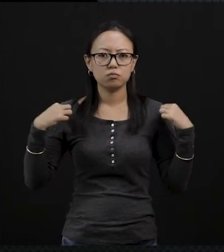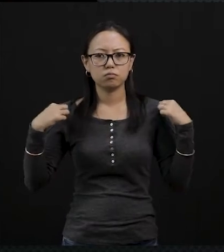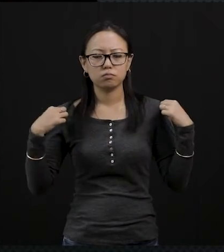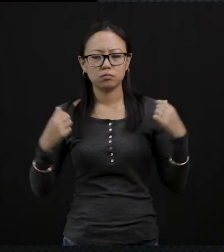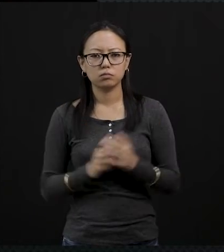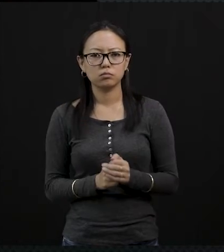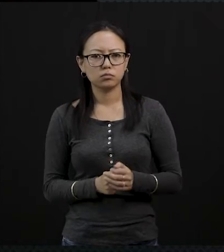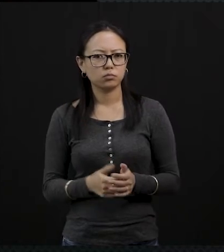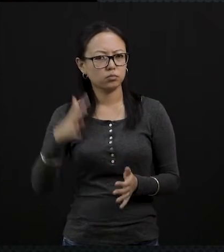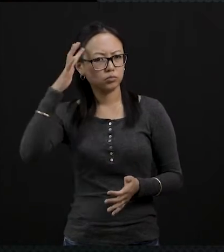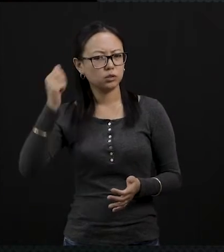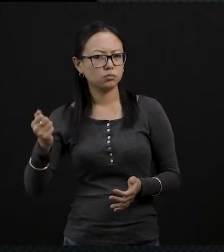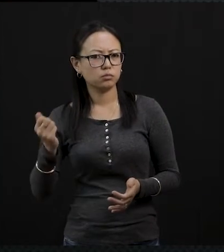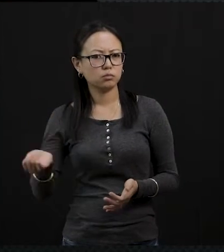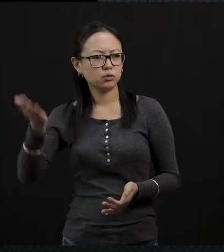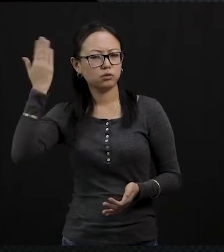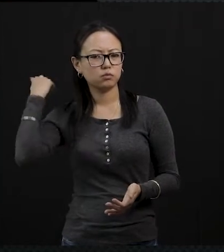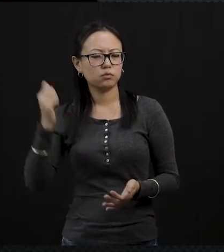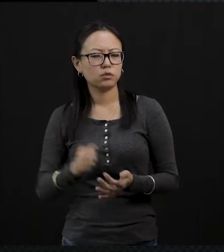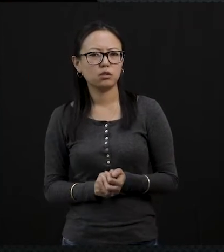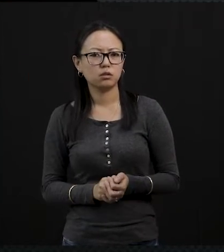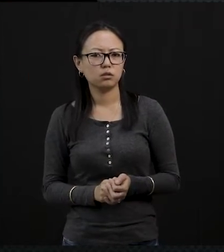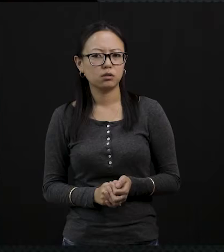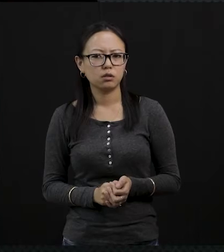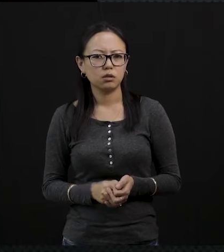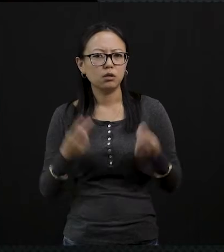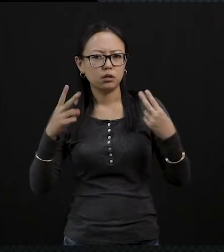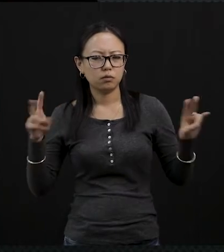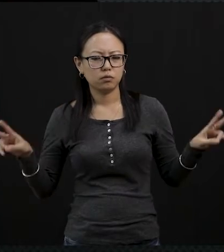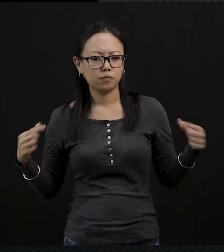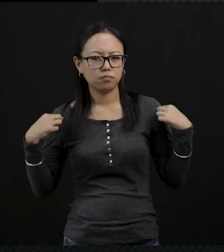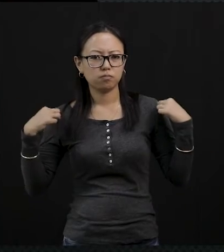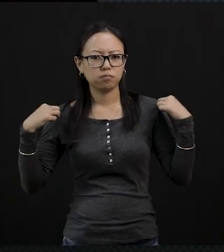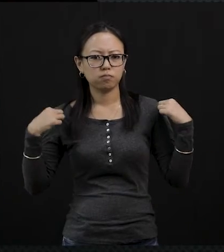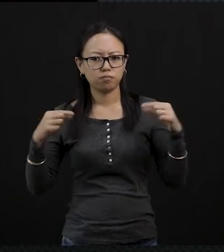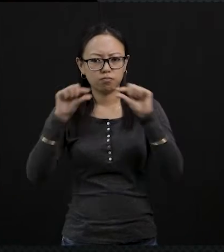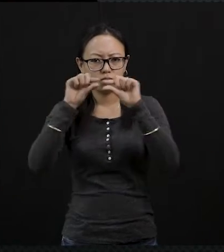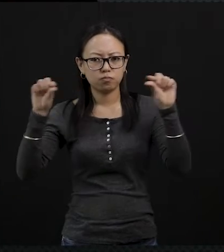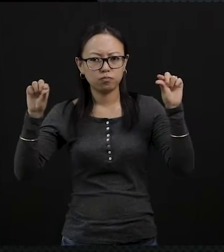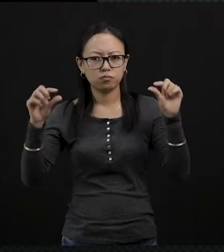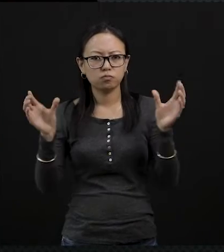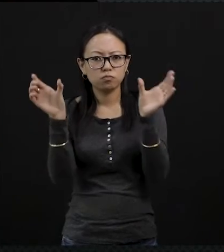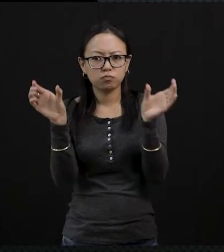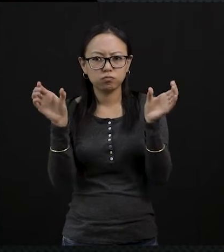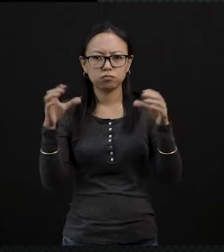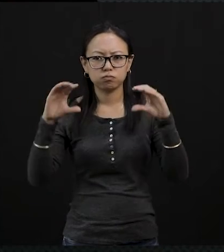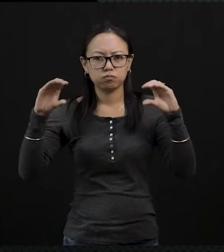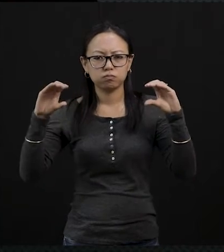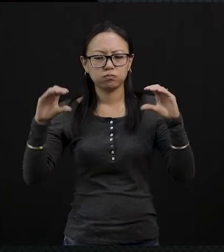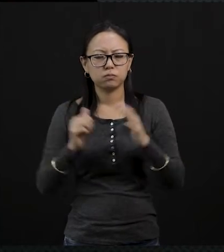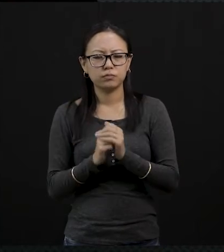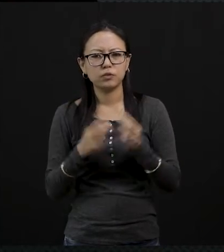we wear in our previous chapter, right? So students, if you are wearing